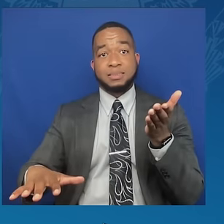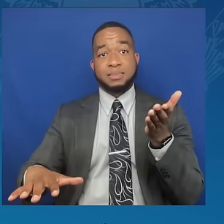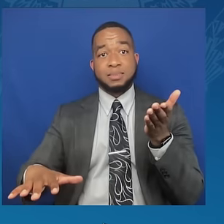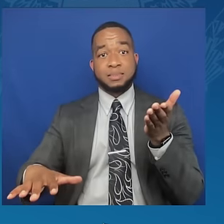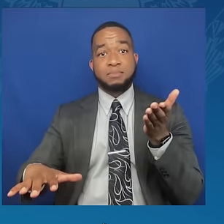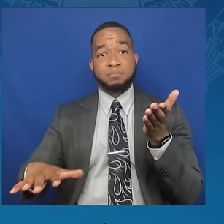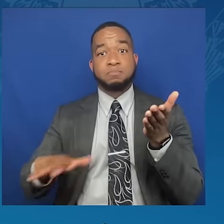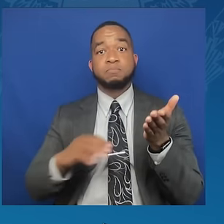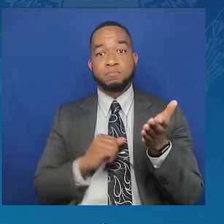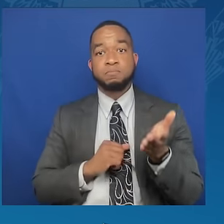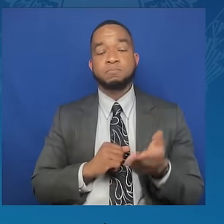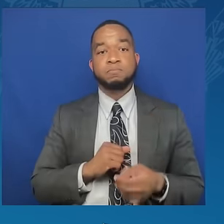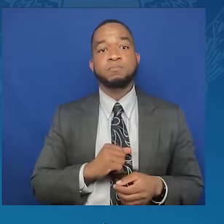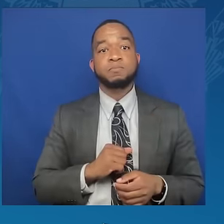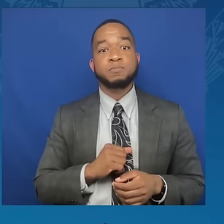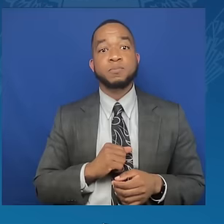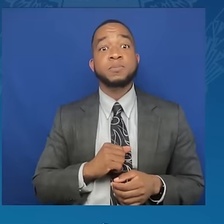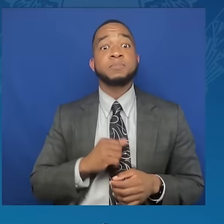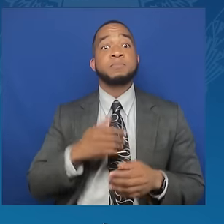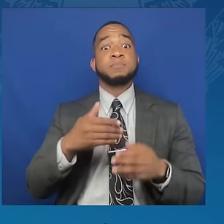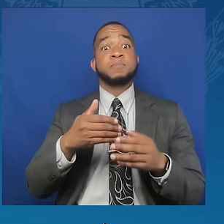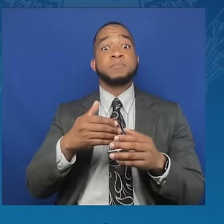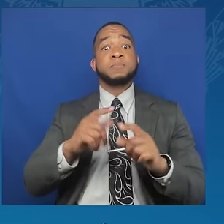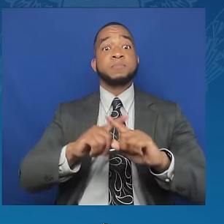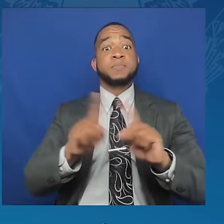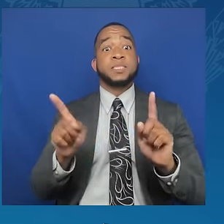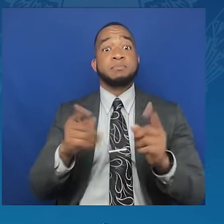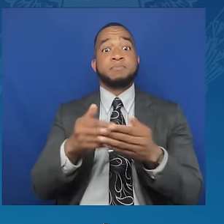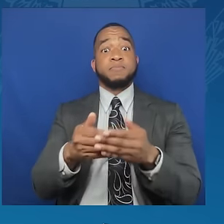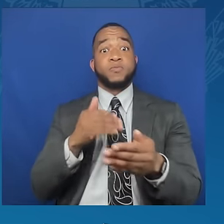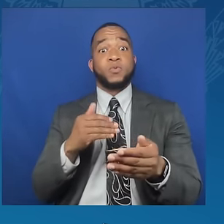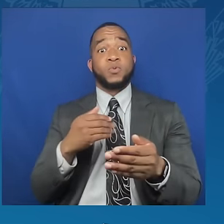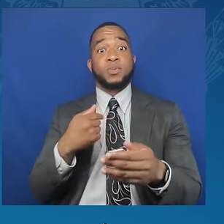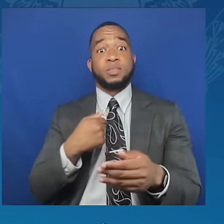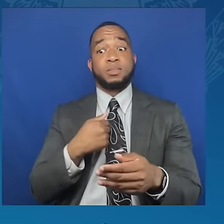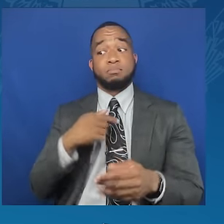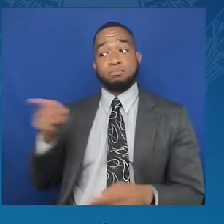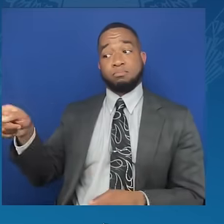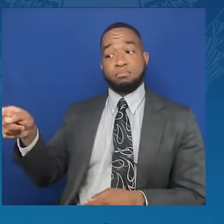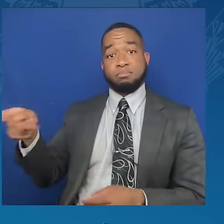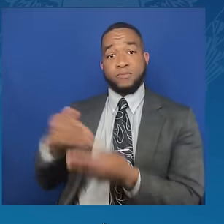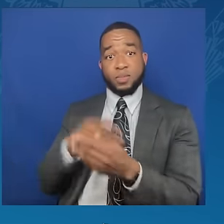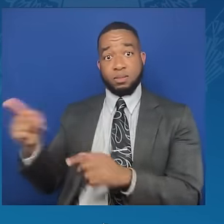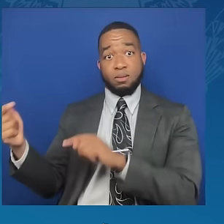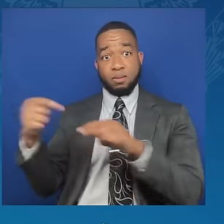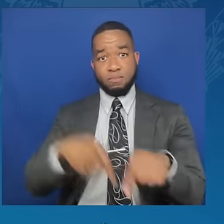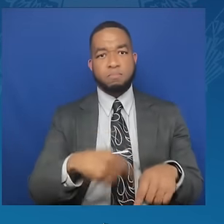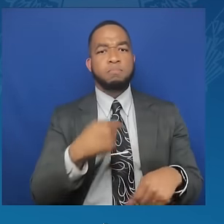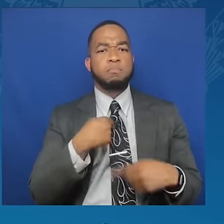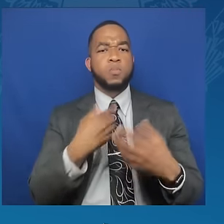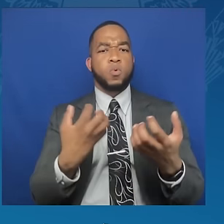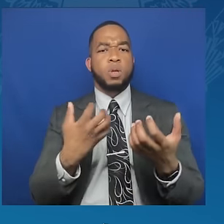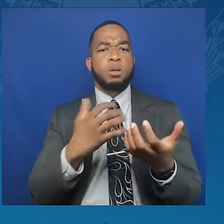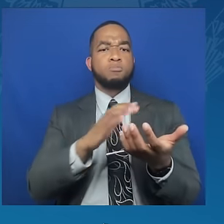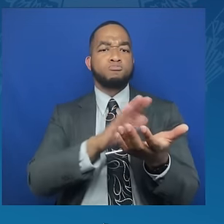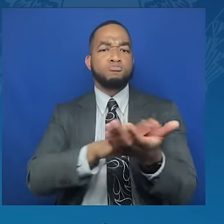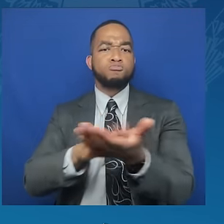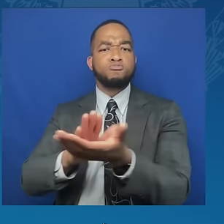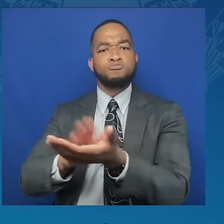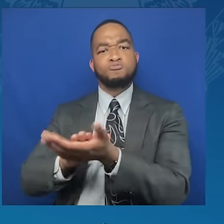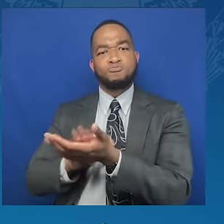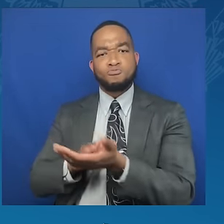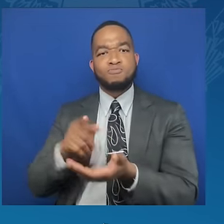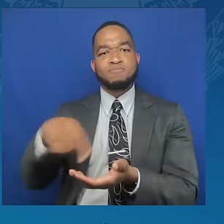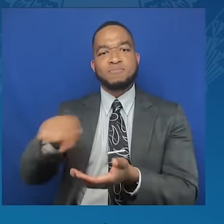before I introduce this wondrous woman, allow me to give due credit to those who have made this possible. Ladies,